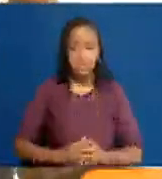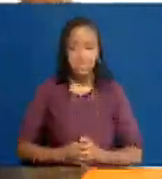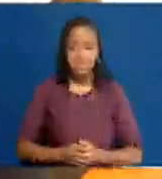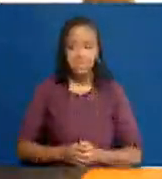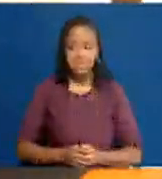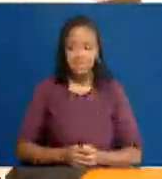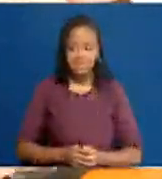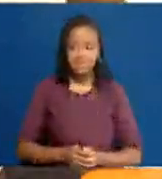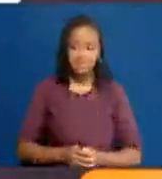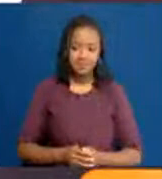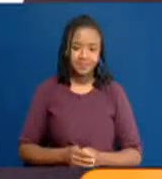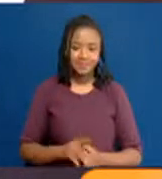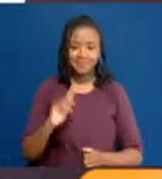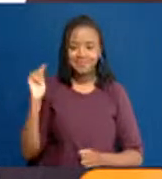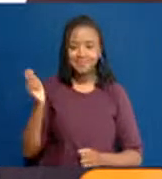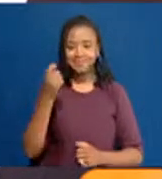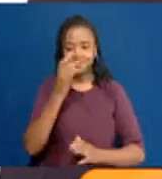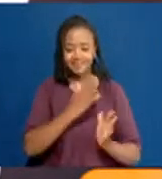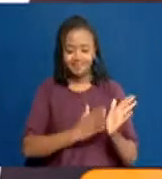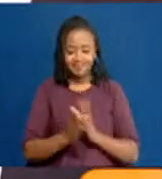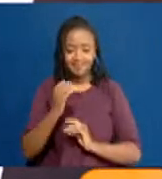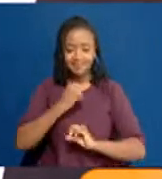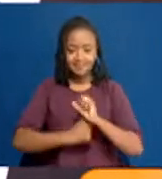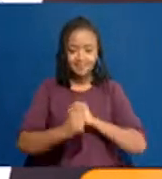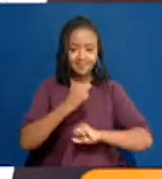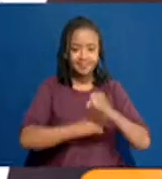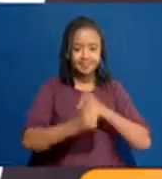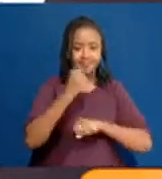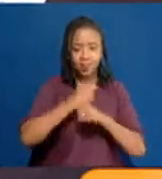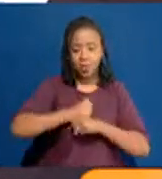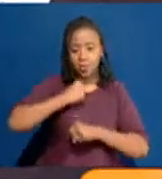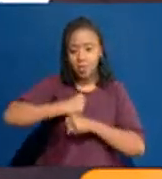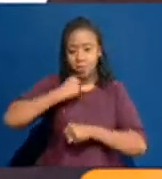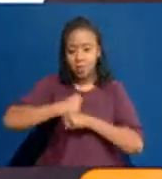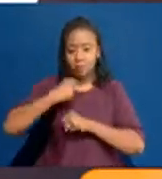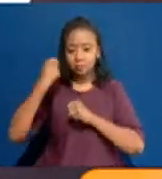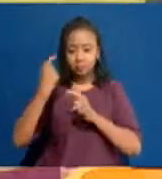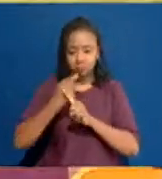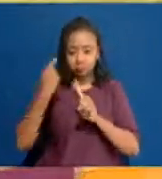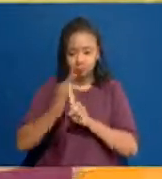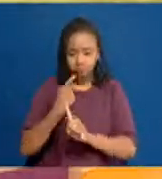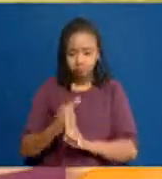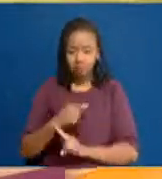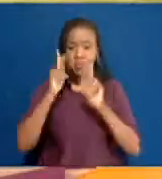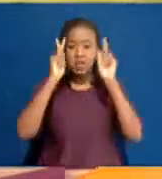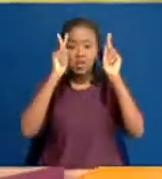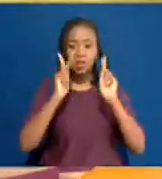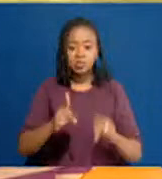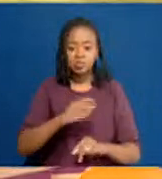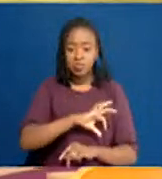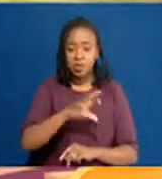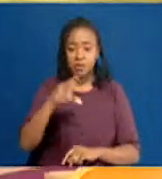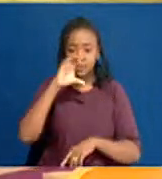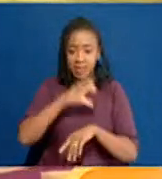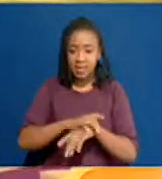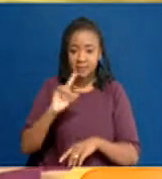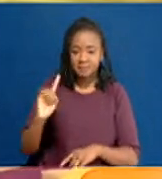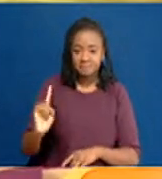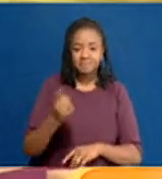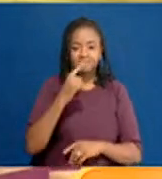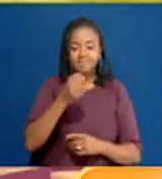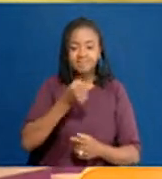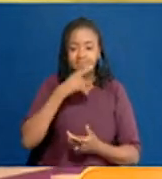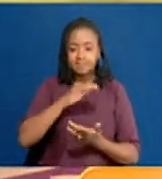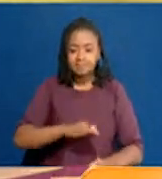As Kenya ramps up its efforts in the fight against malaria, Kisumu County has received its first batch of a new